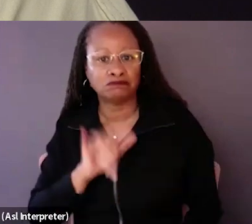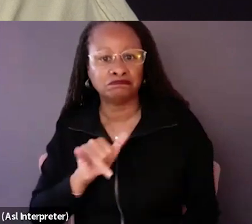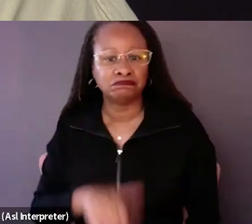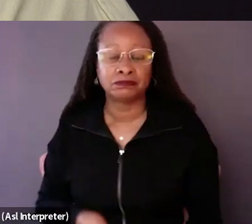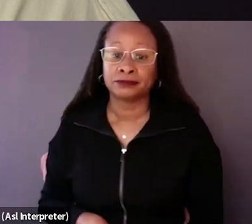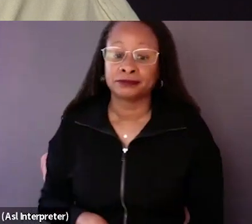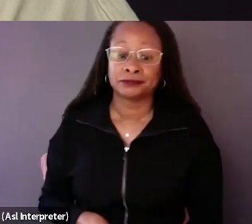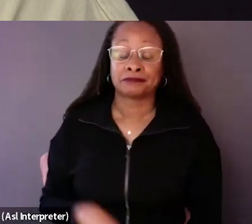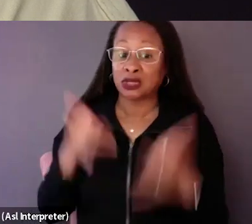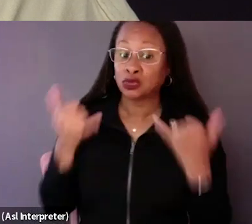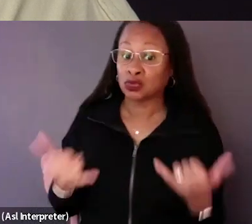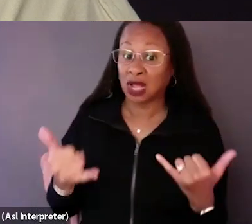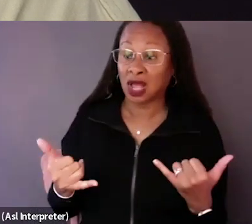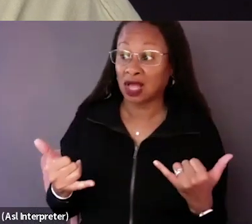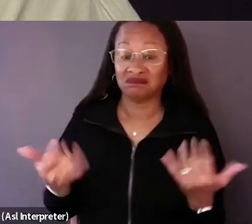as we speak,